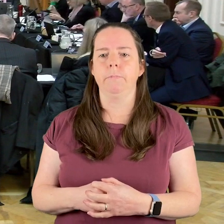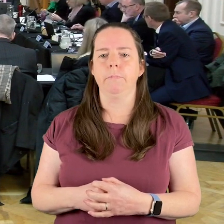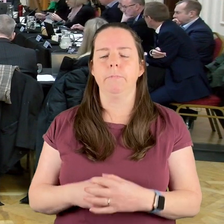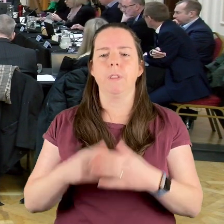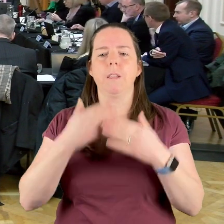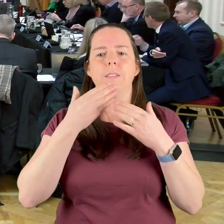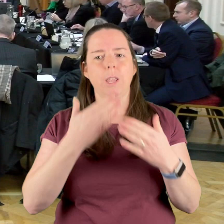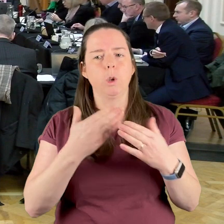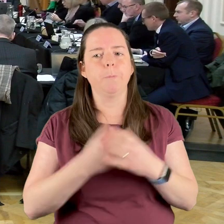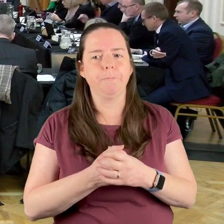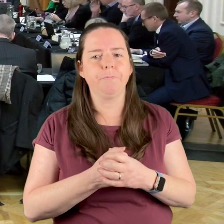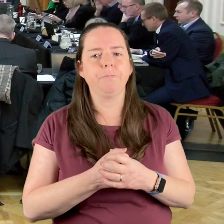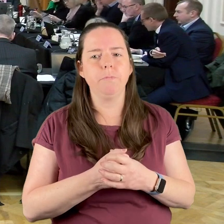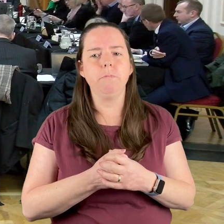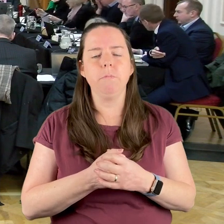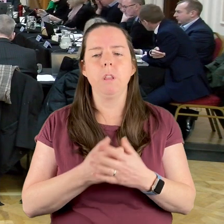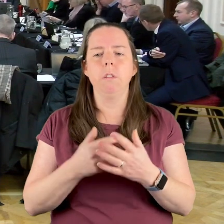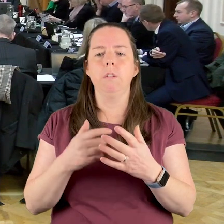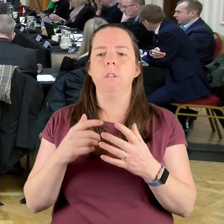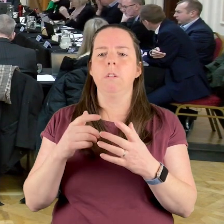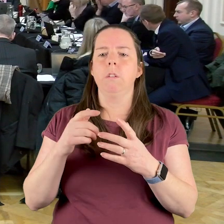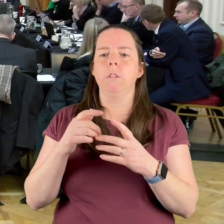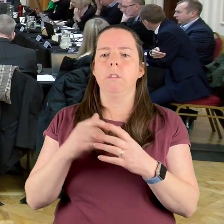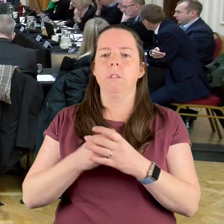Sarah, Nicola.